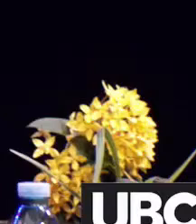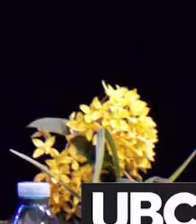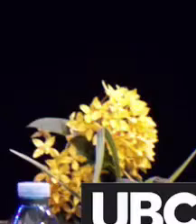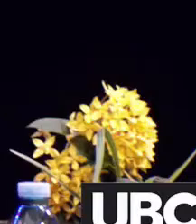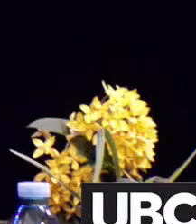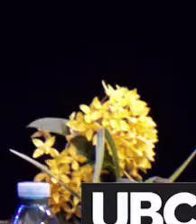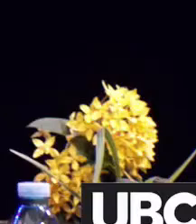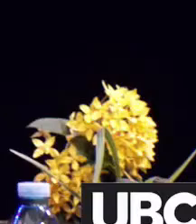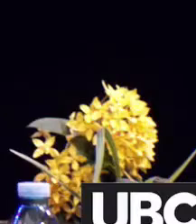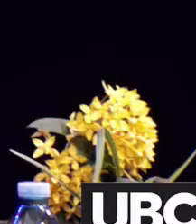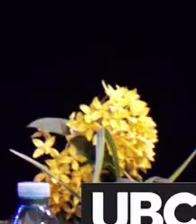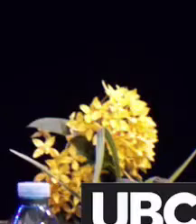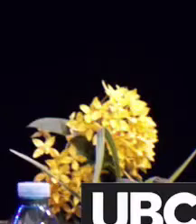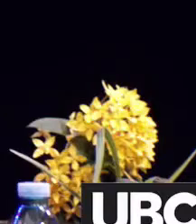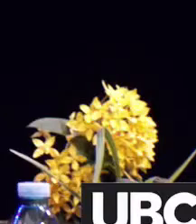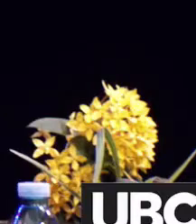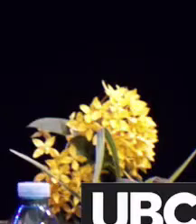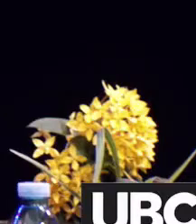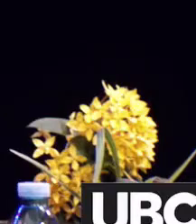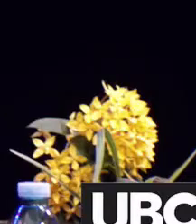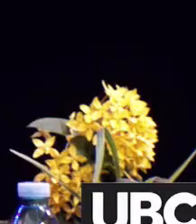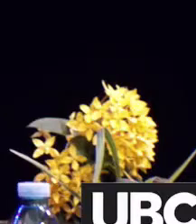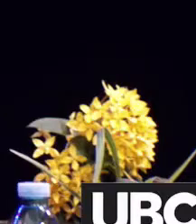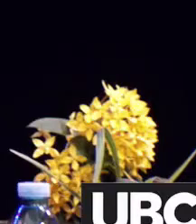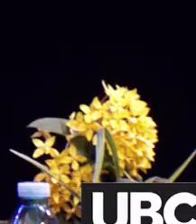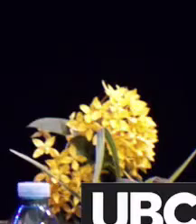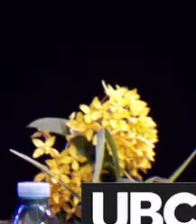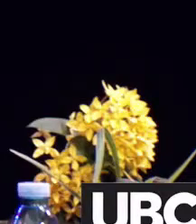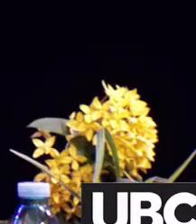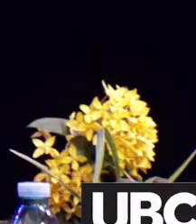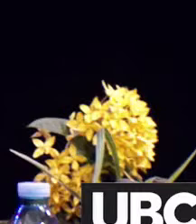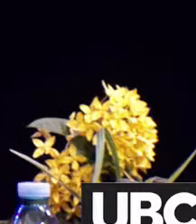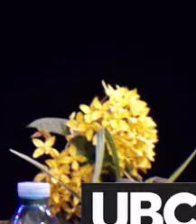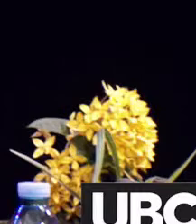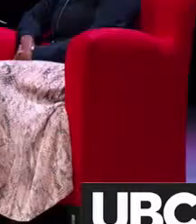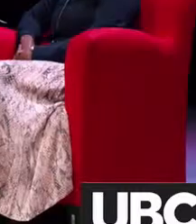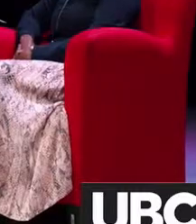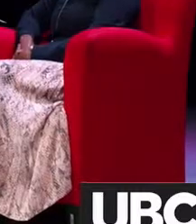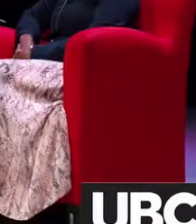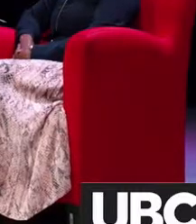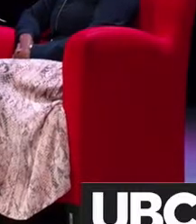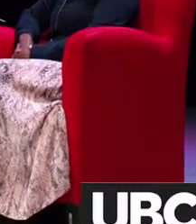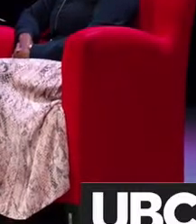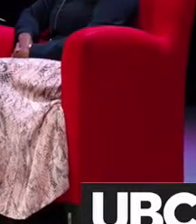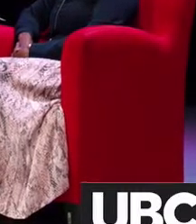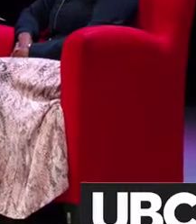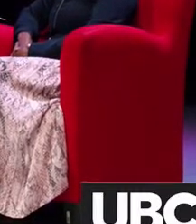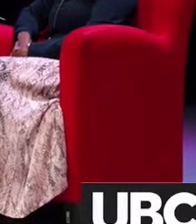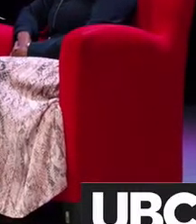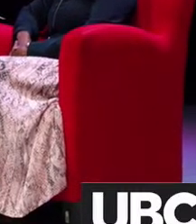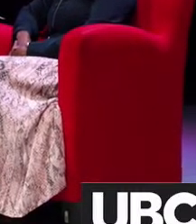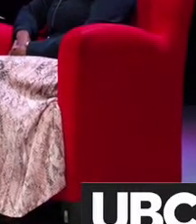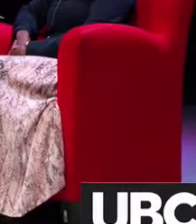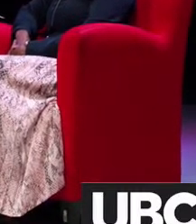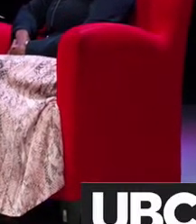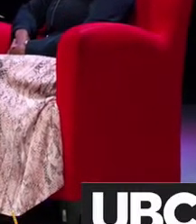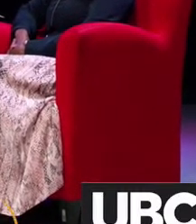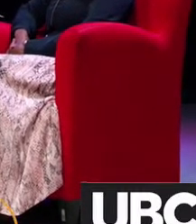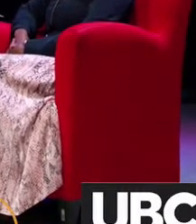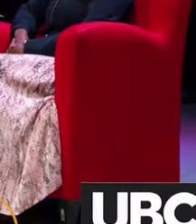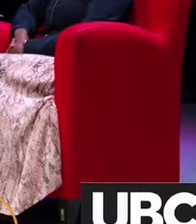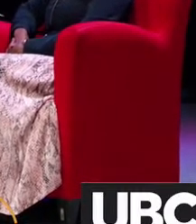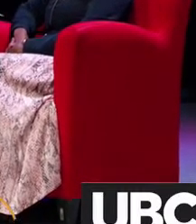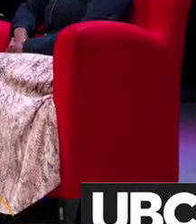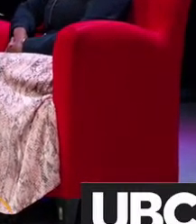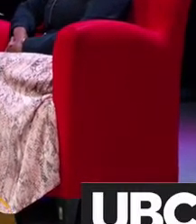how about schools utilize those, or even government, or maybe, for example, we have a neighbor in Uganda, we have the